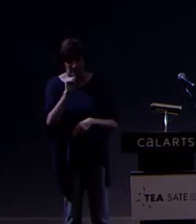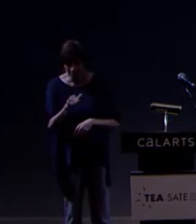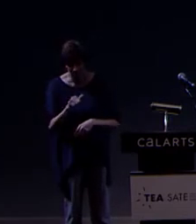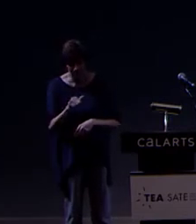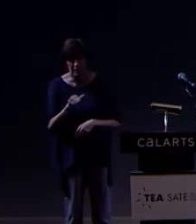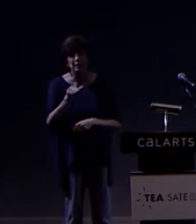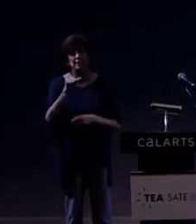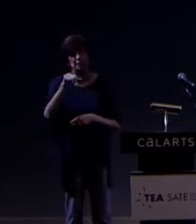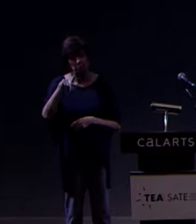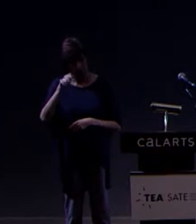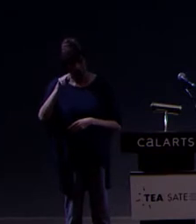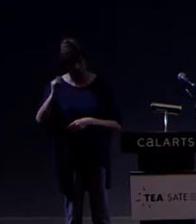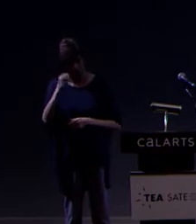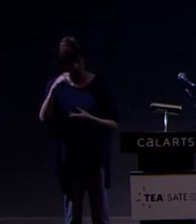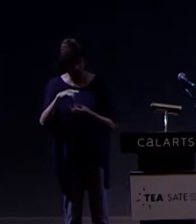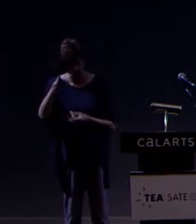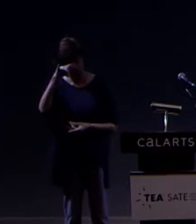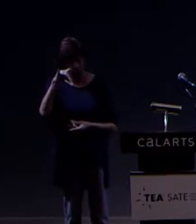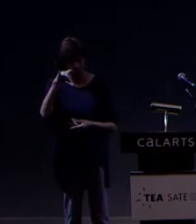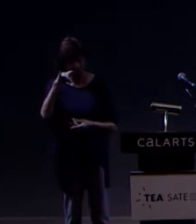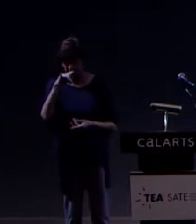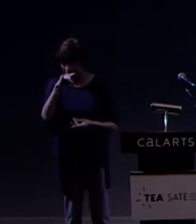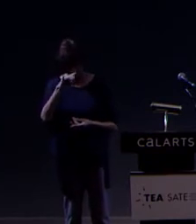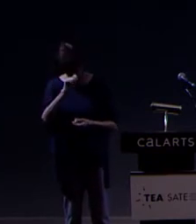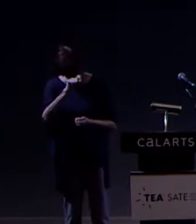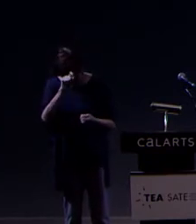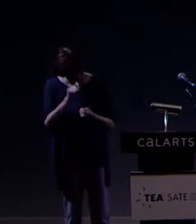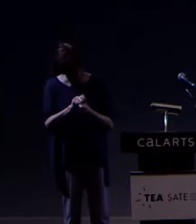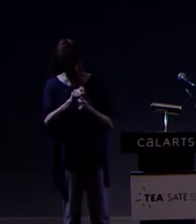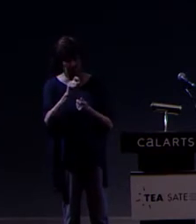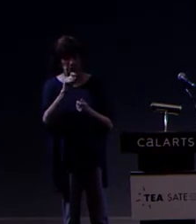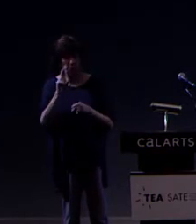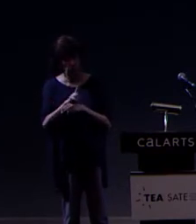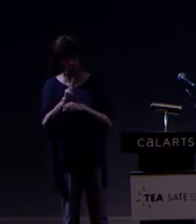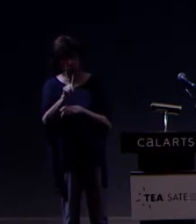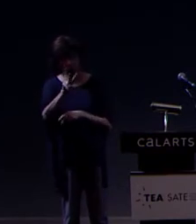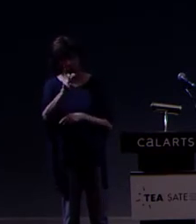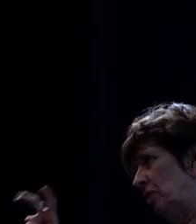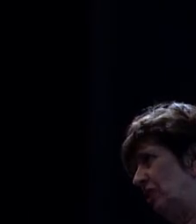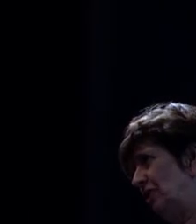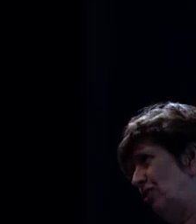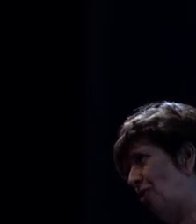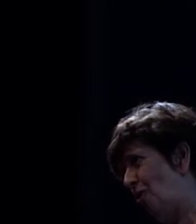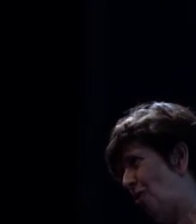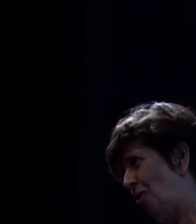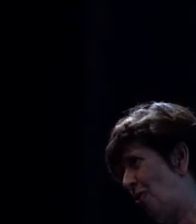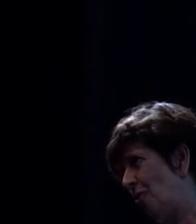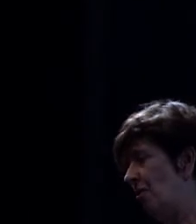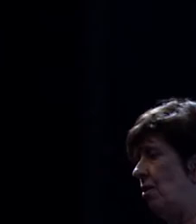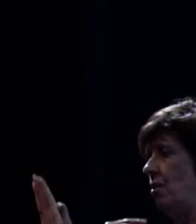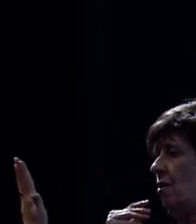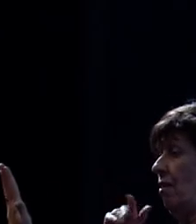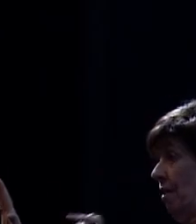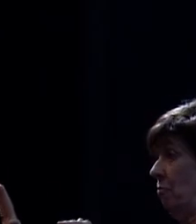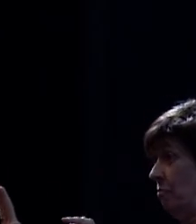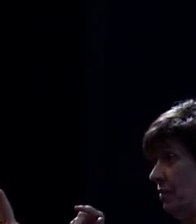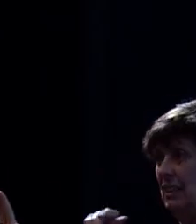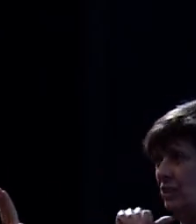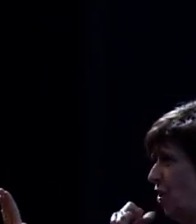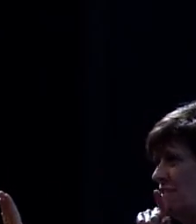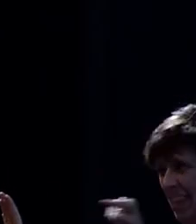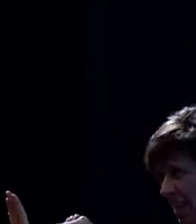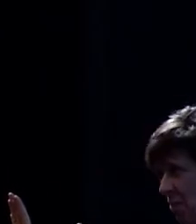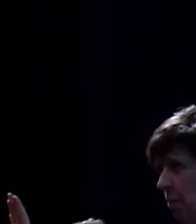Pepper's ghost. So this is the exact technique that was used 200 years ago. You know, of reflecting an image that's not